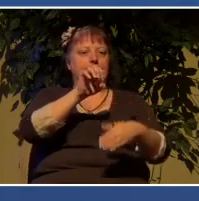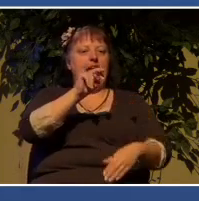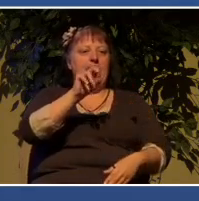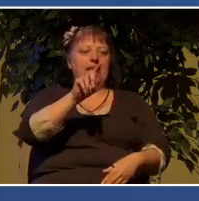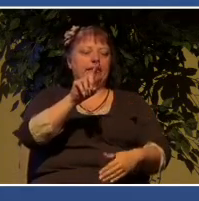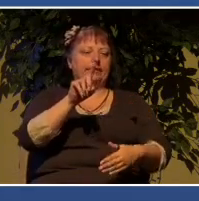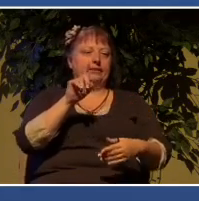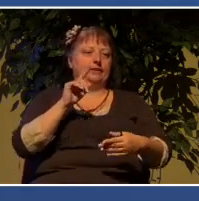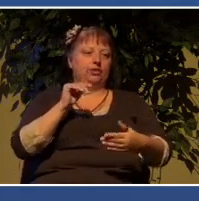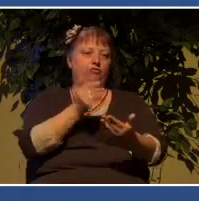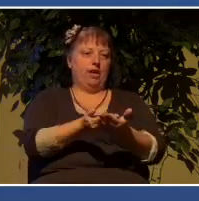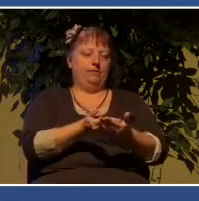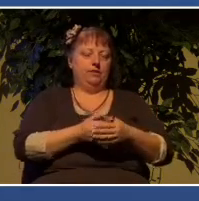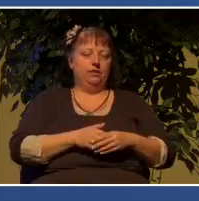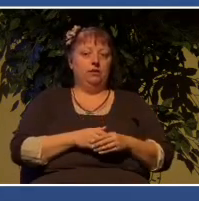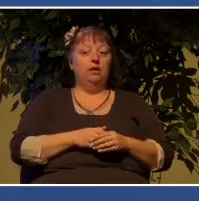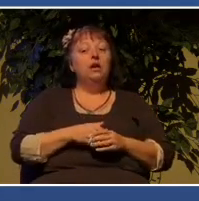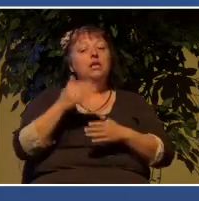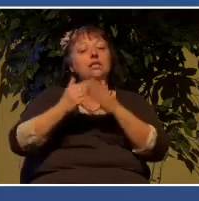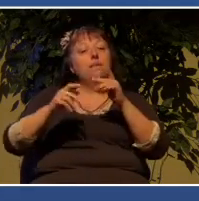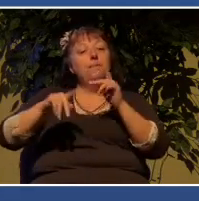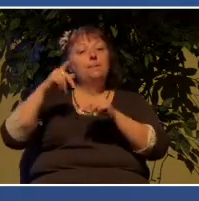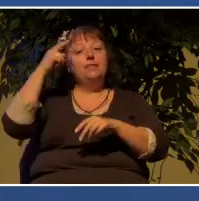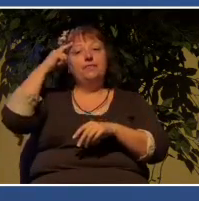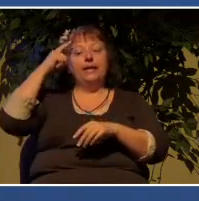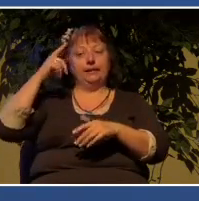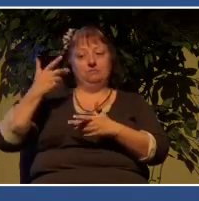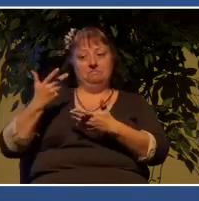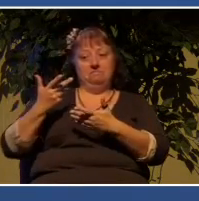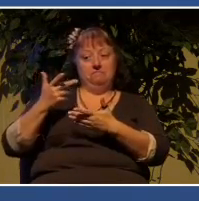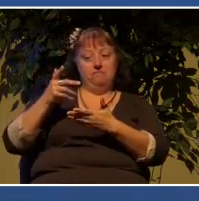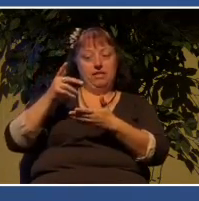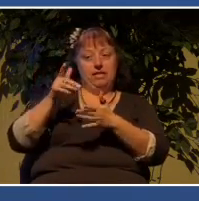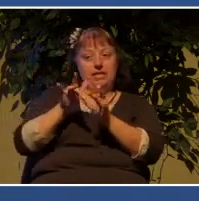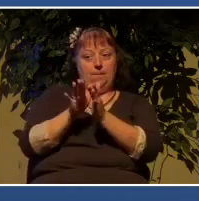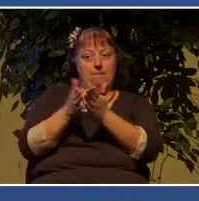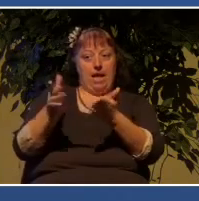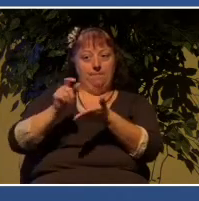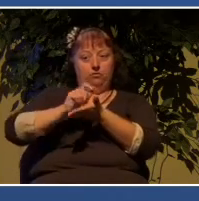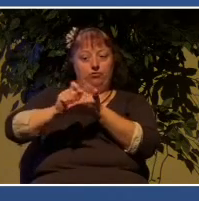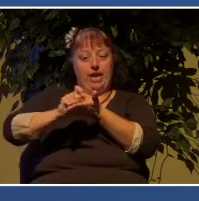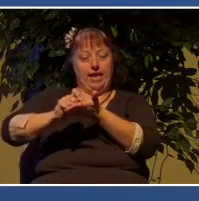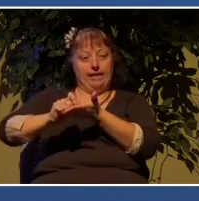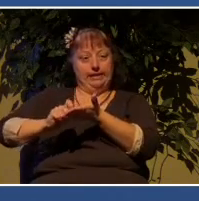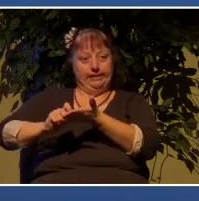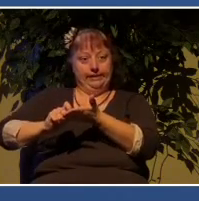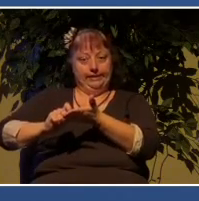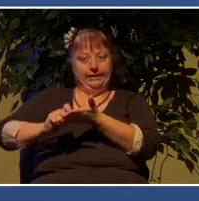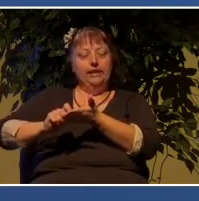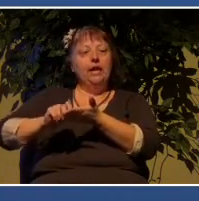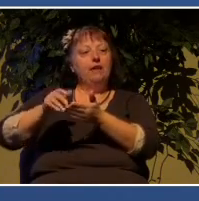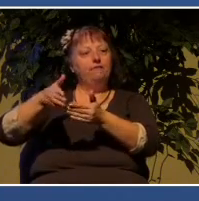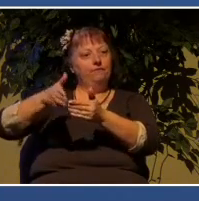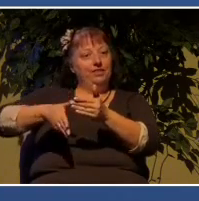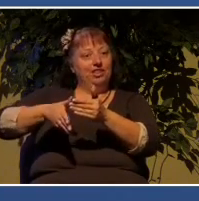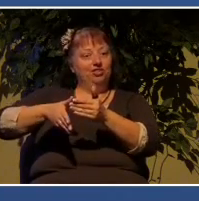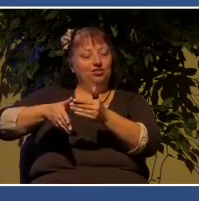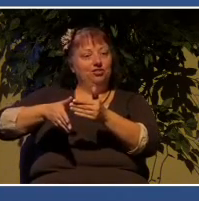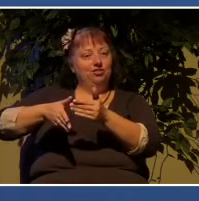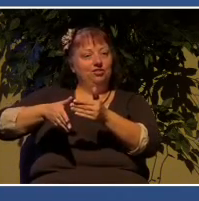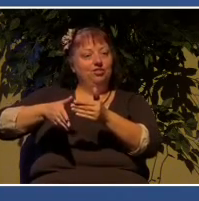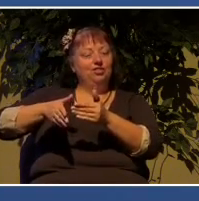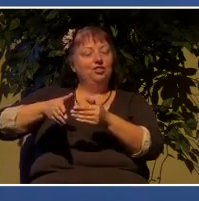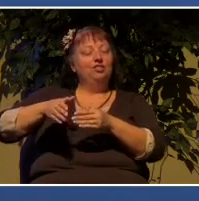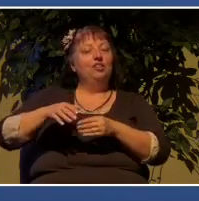of the canon of Scripture. And when the canon of Scripture was completed, spiritual gifts were no longer